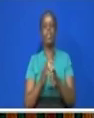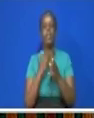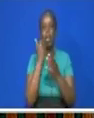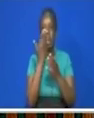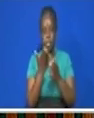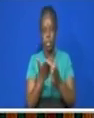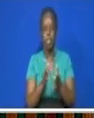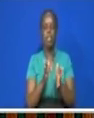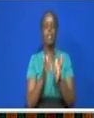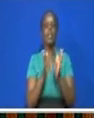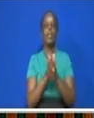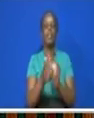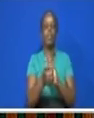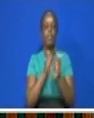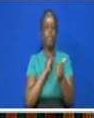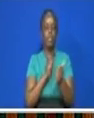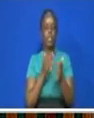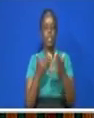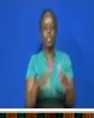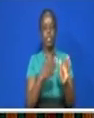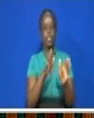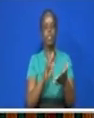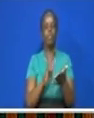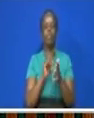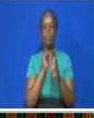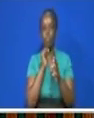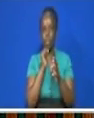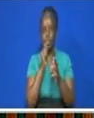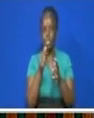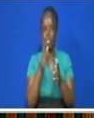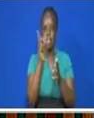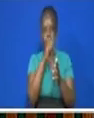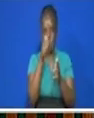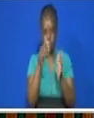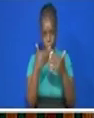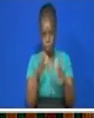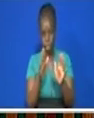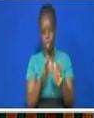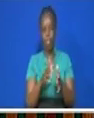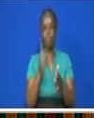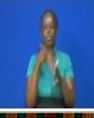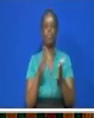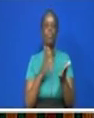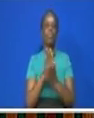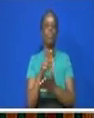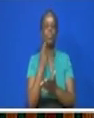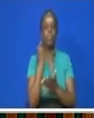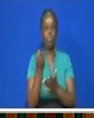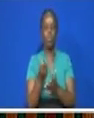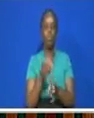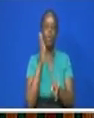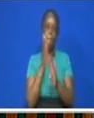able to avoid any chances of being irrelevant in your response. So I will take you through a few